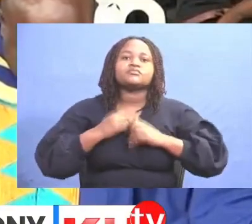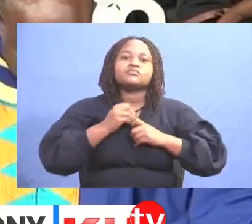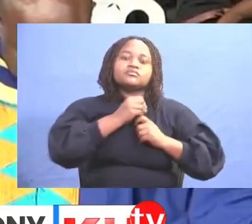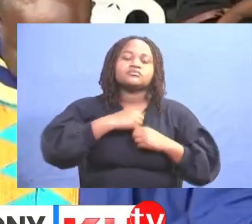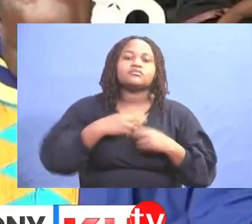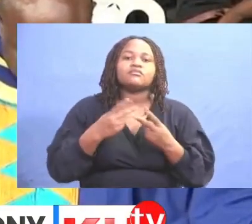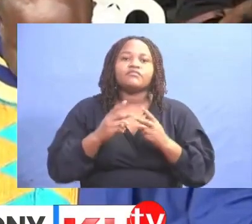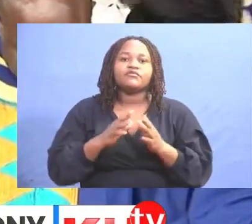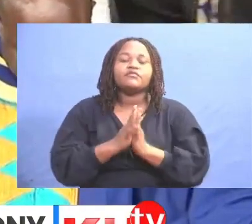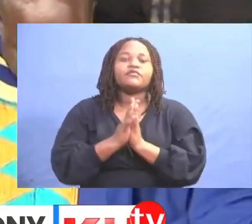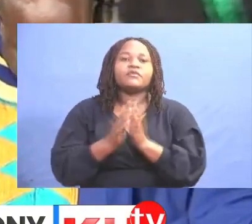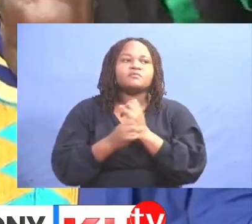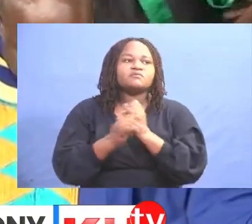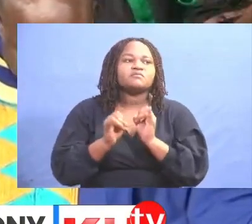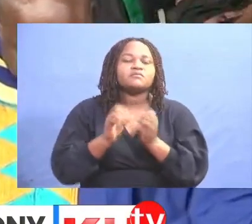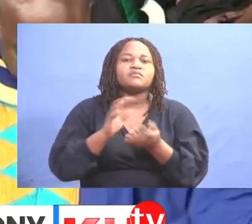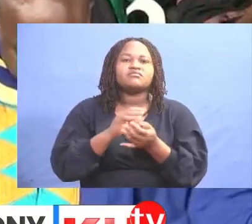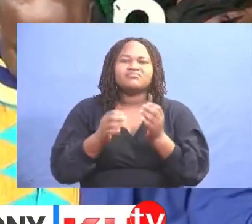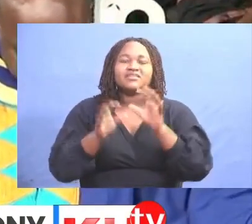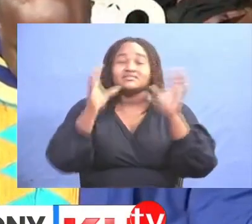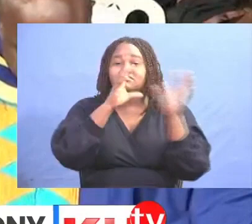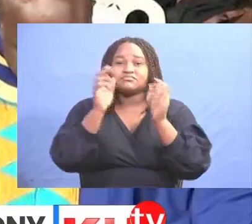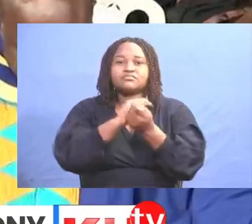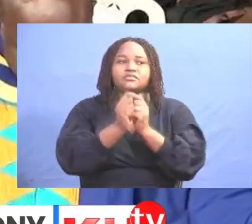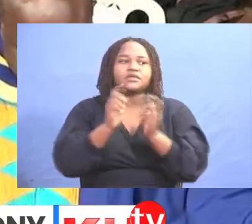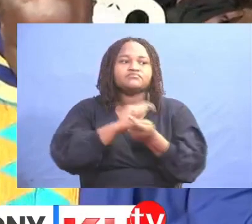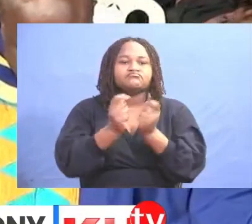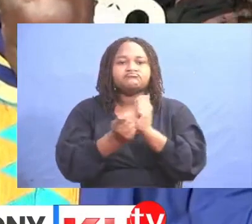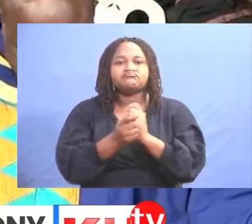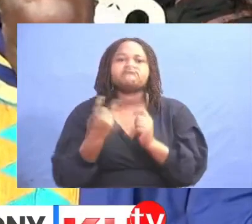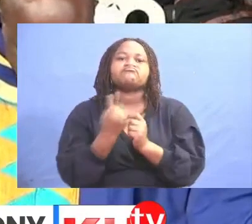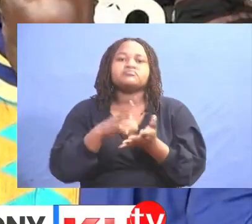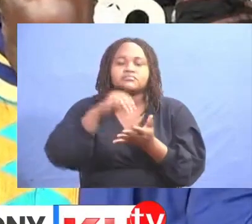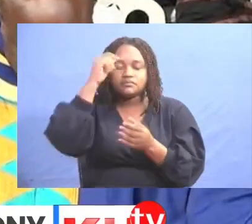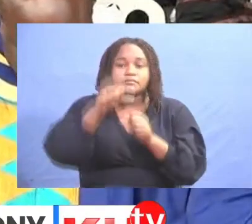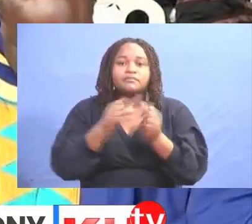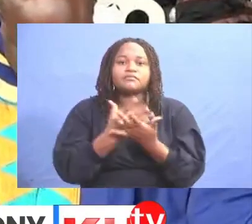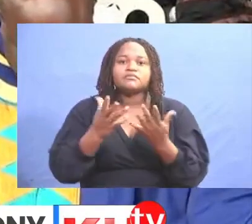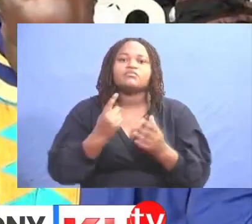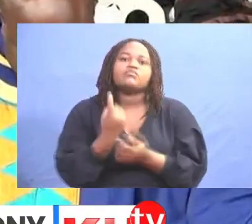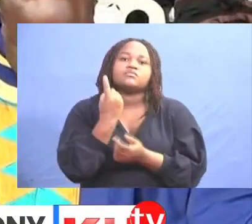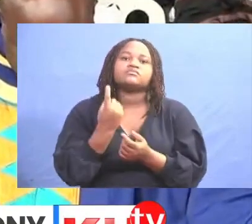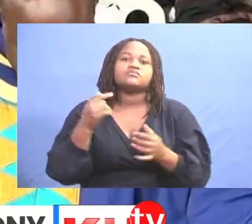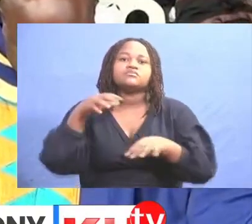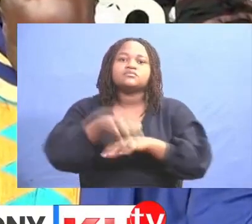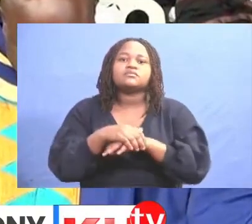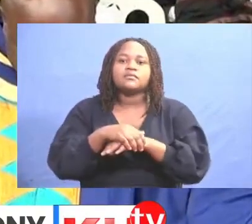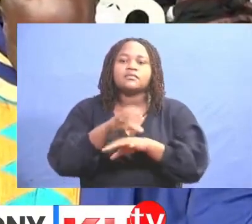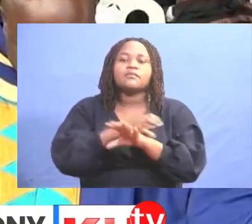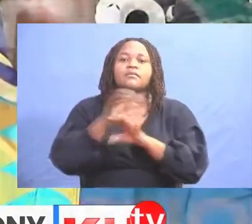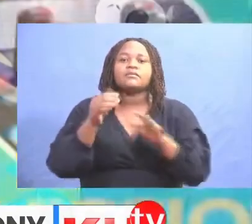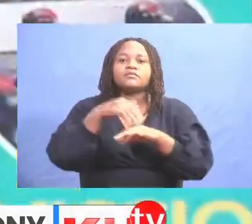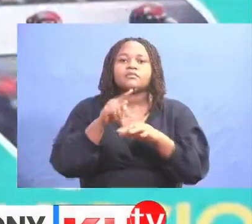green. The future is climate smart agriculture. The future is adaptation. And you can only learn about these things once you take a course at